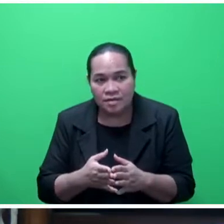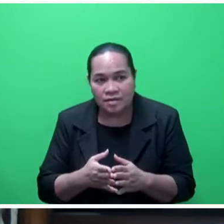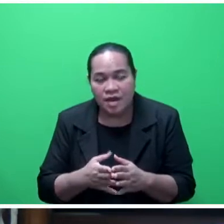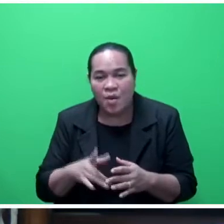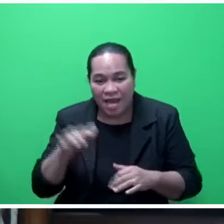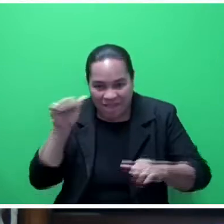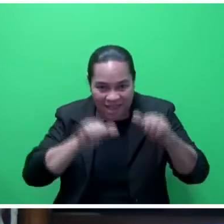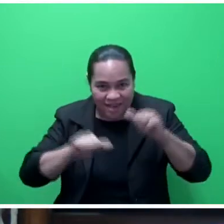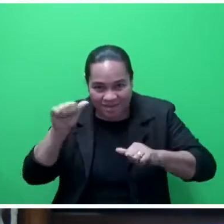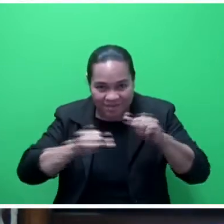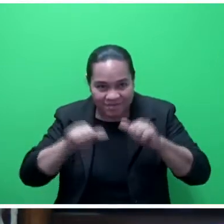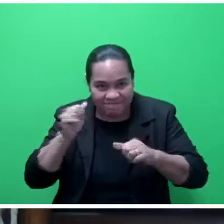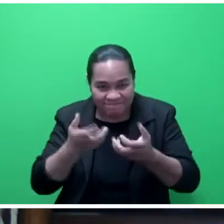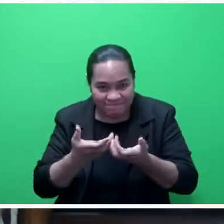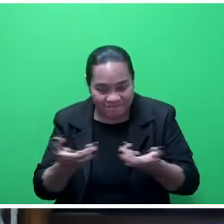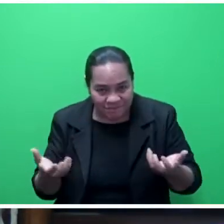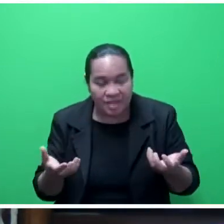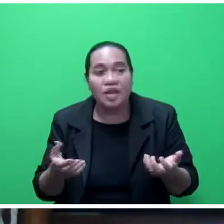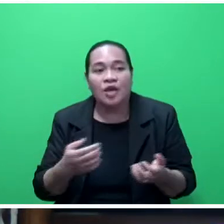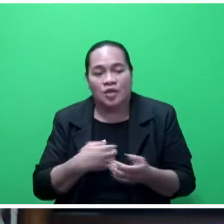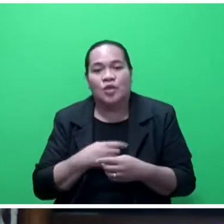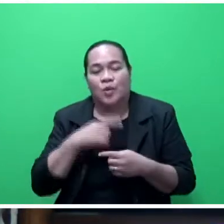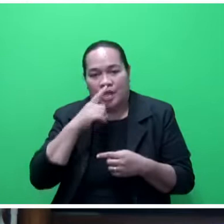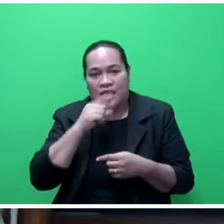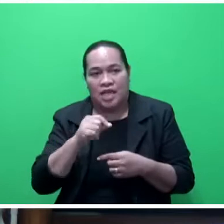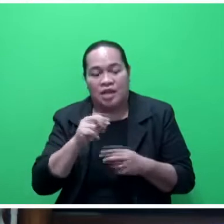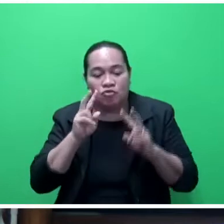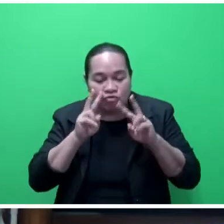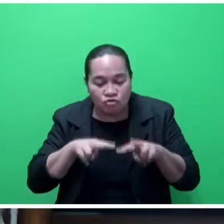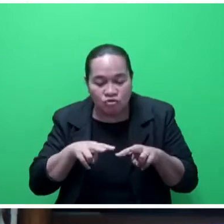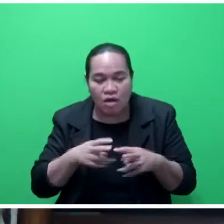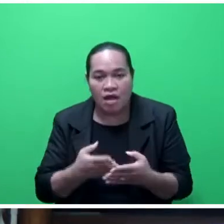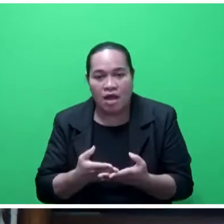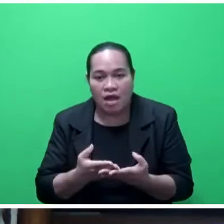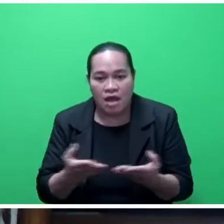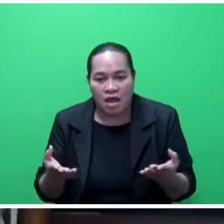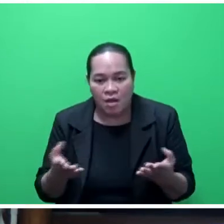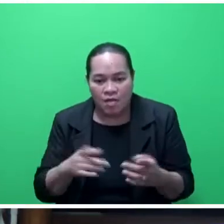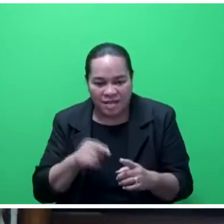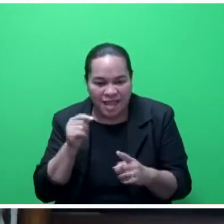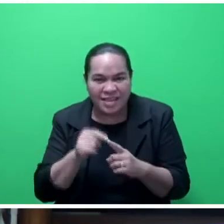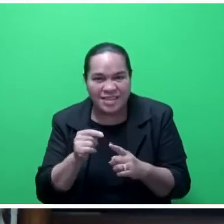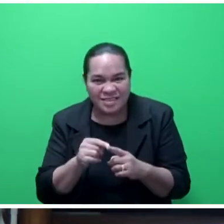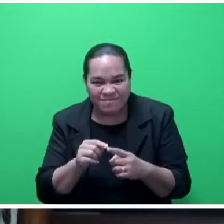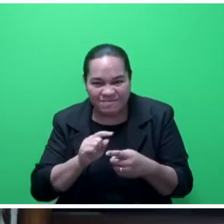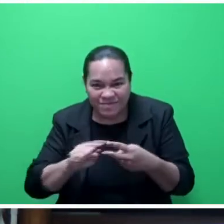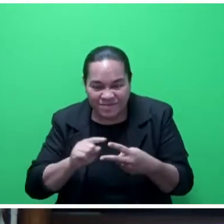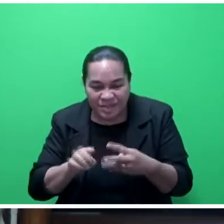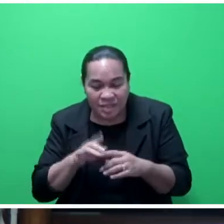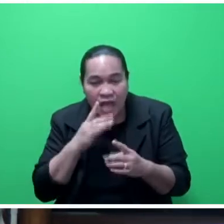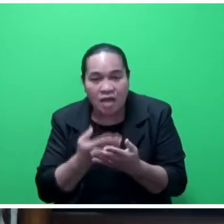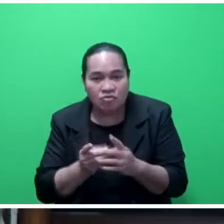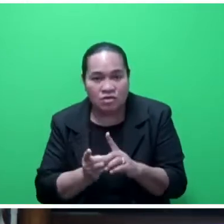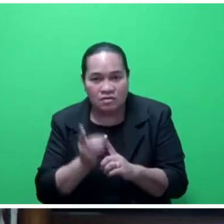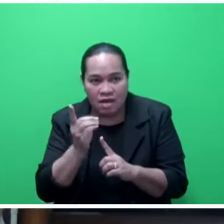analysis based on gender, Mr. Speaker, so that we can look at how we can have targeted measures to develop and